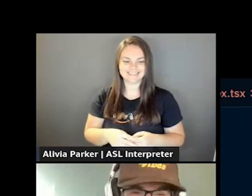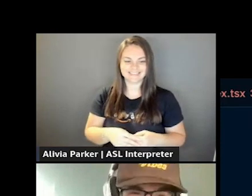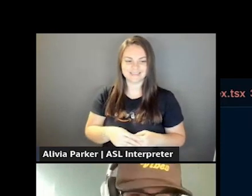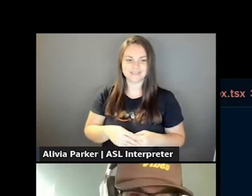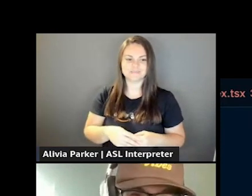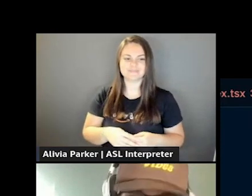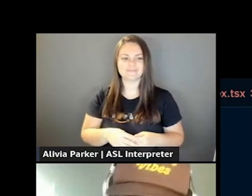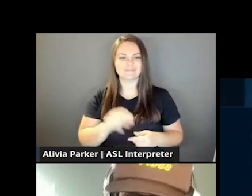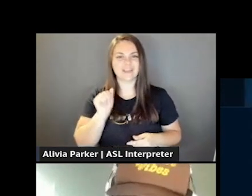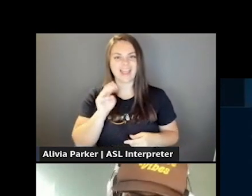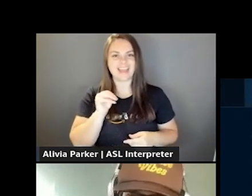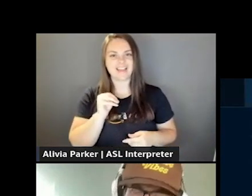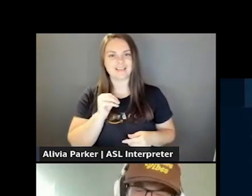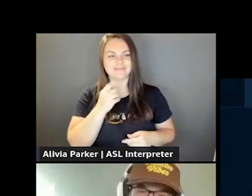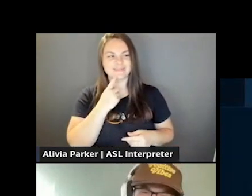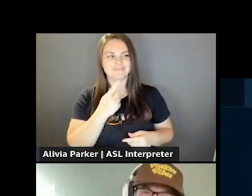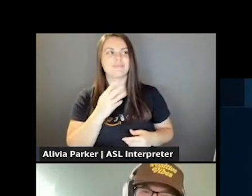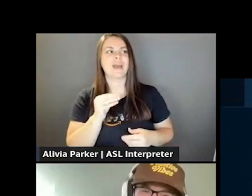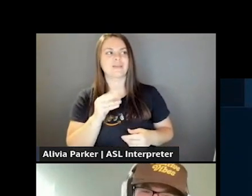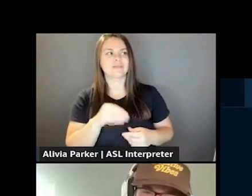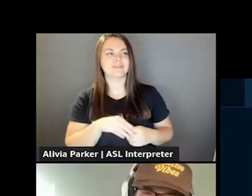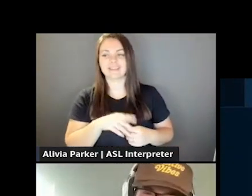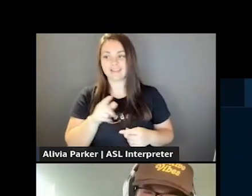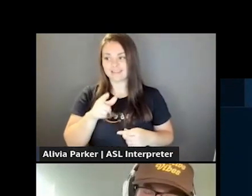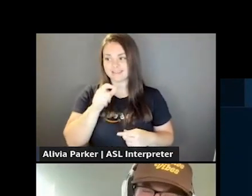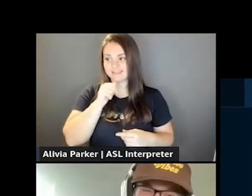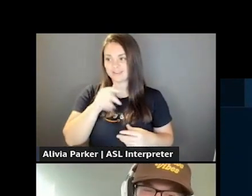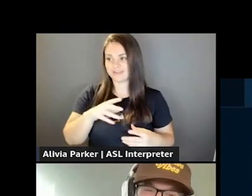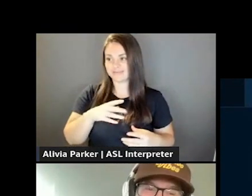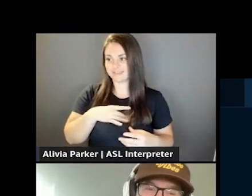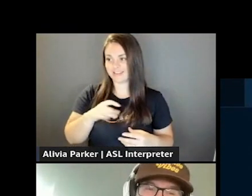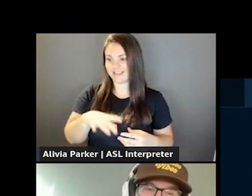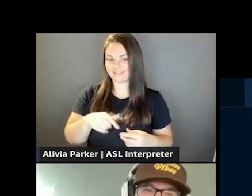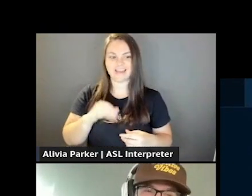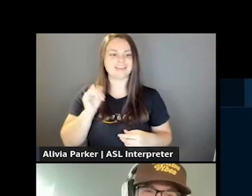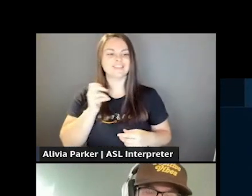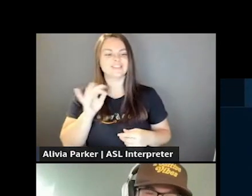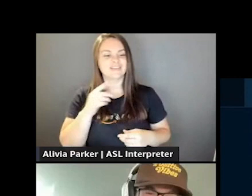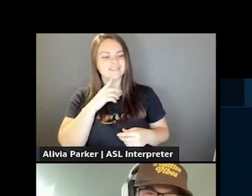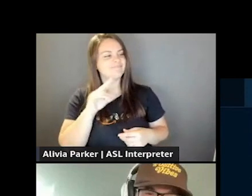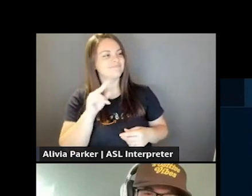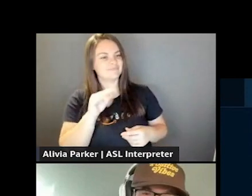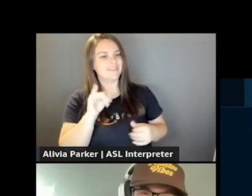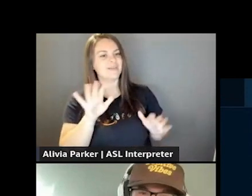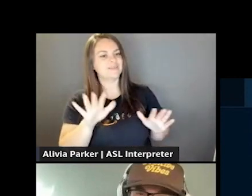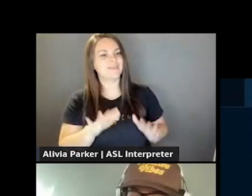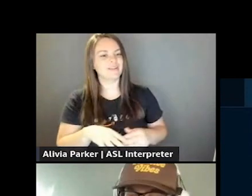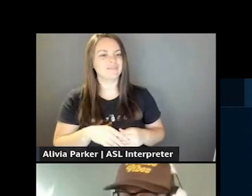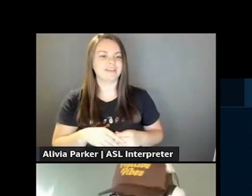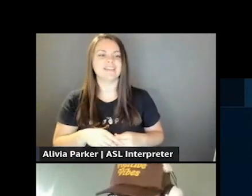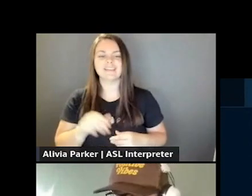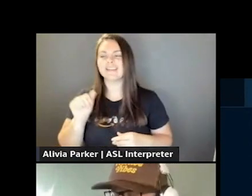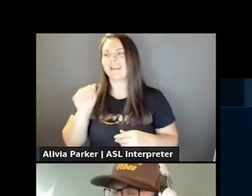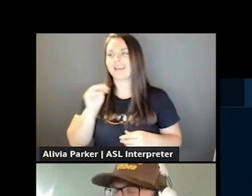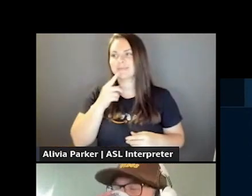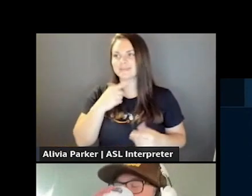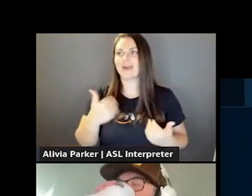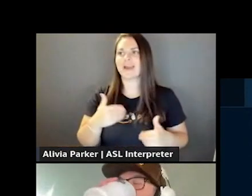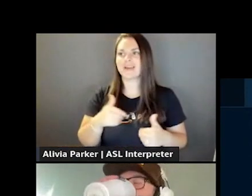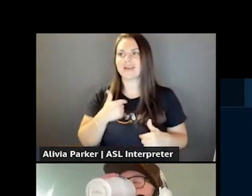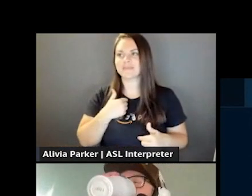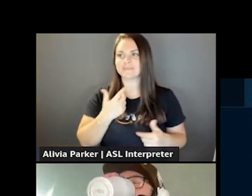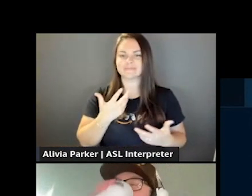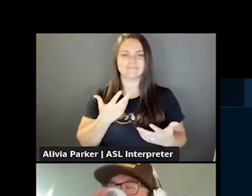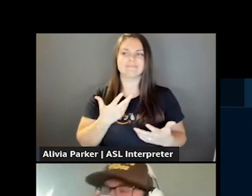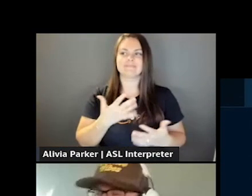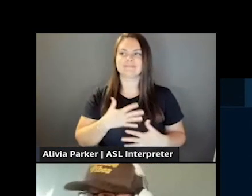Wow. I like it. That wasn't good? I thought that was good. No, it was wonderful. I thought that was so good that it took my breath away.